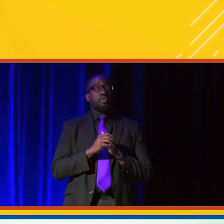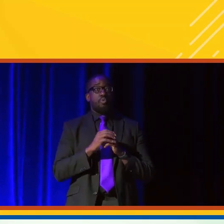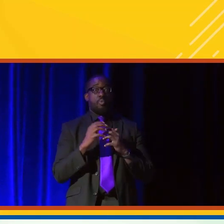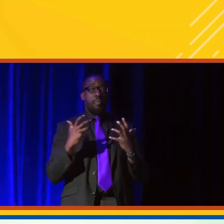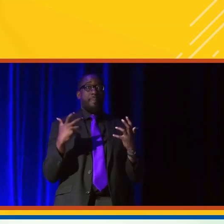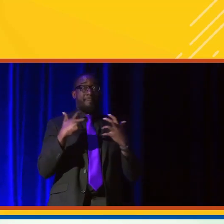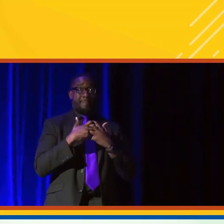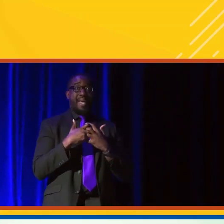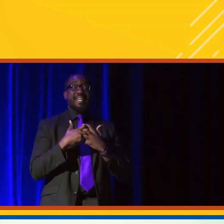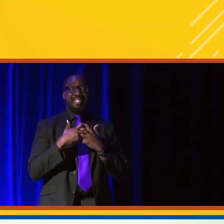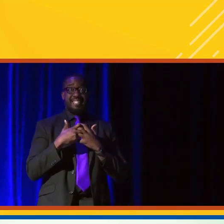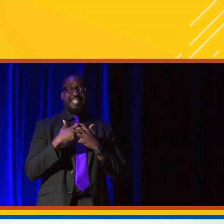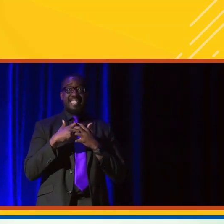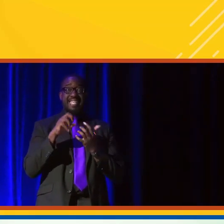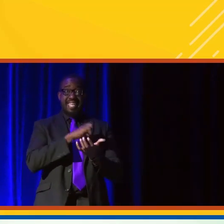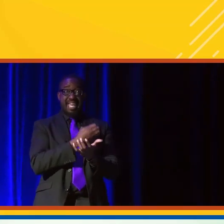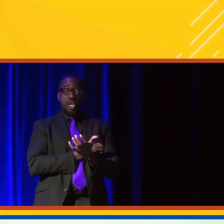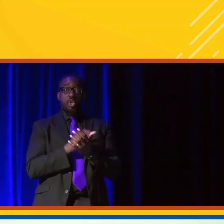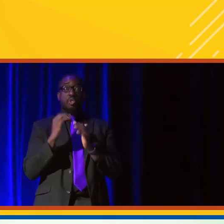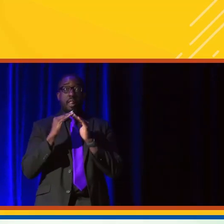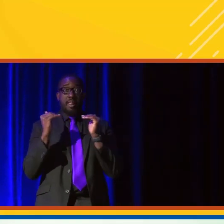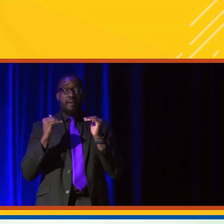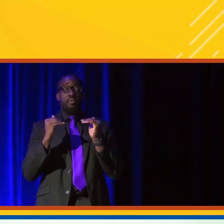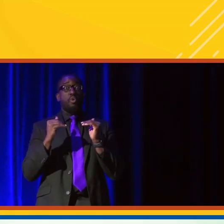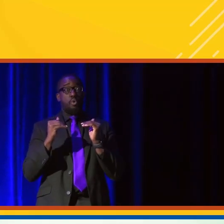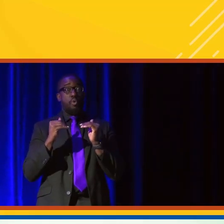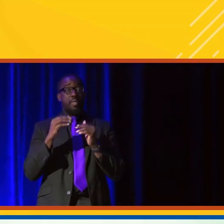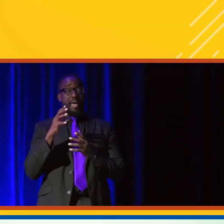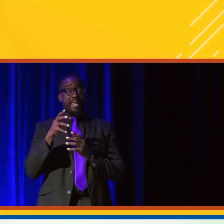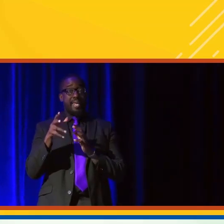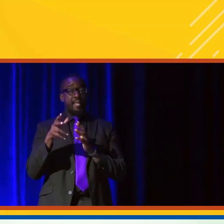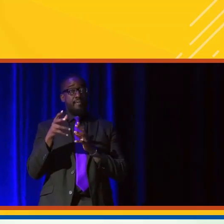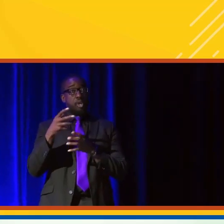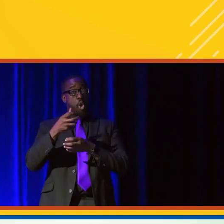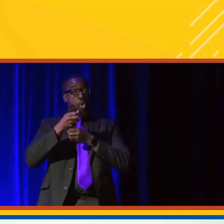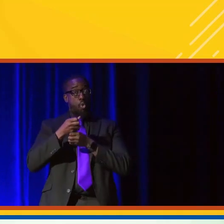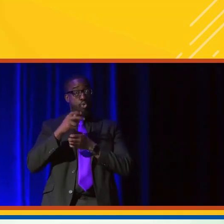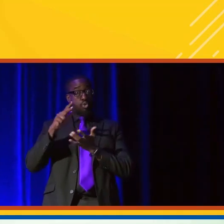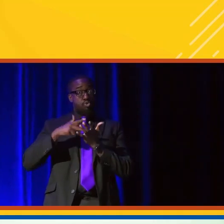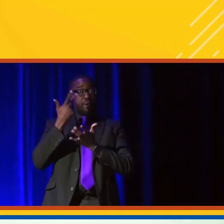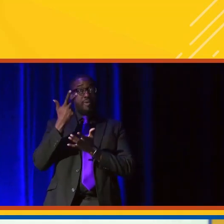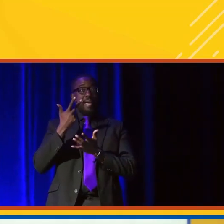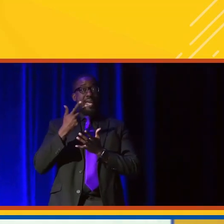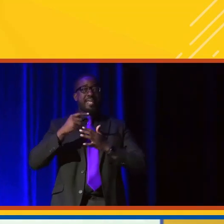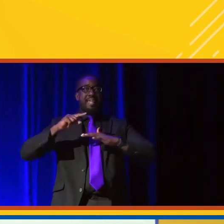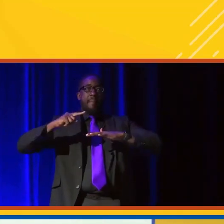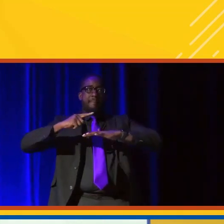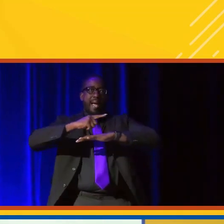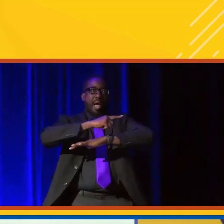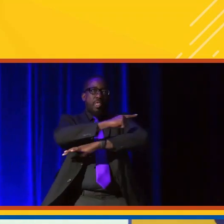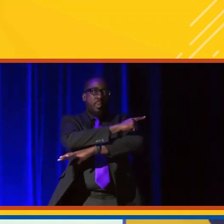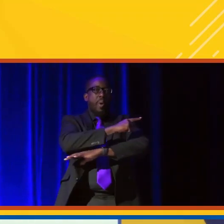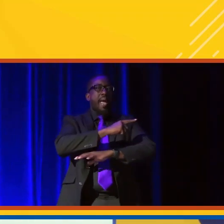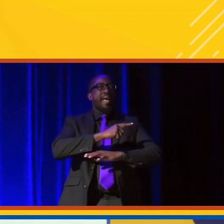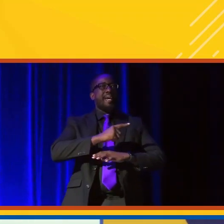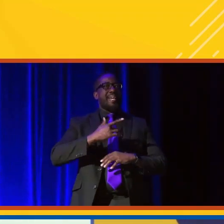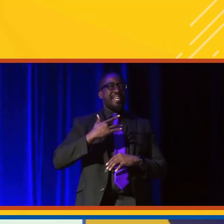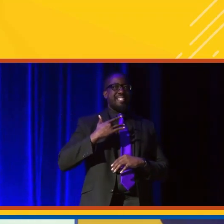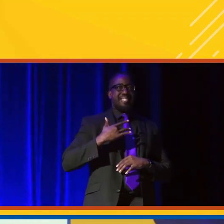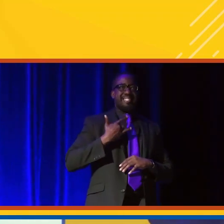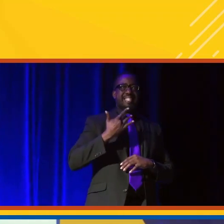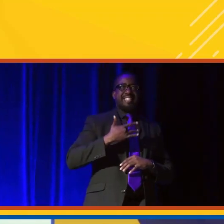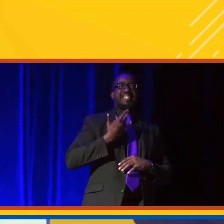the solvent absorbs or the solvent holds triplets, it is a resonant transfer pathway that basically sensitizes your molecule